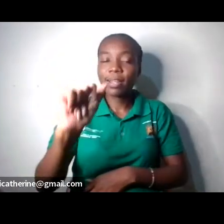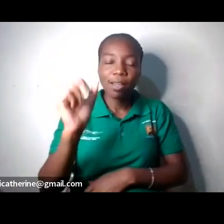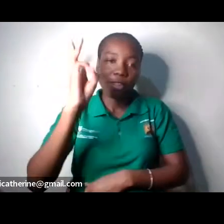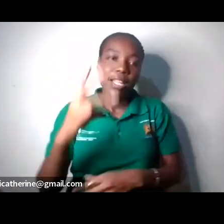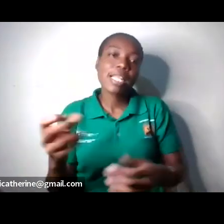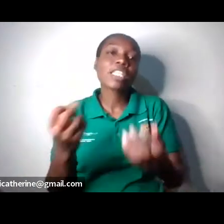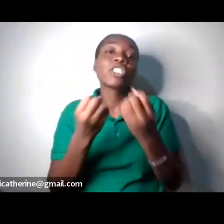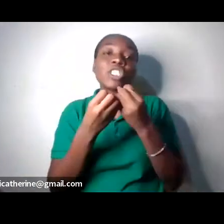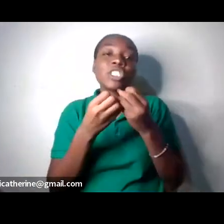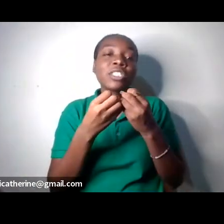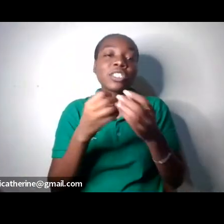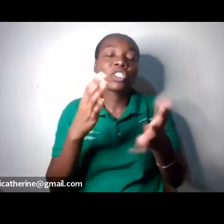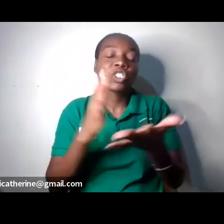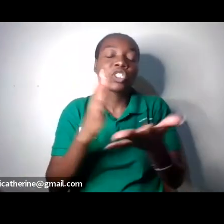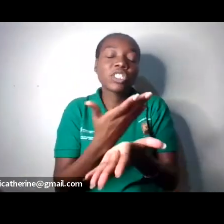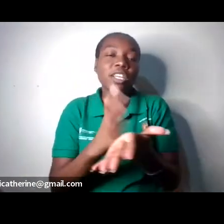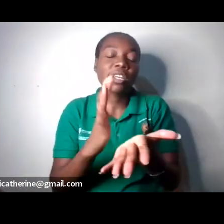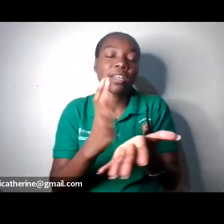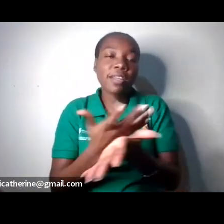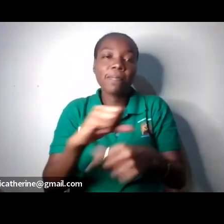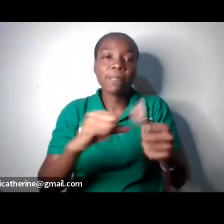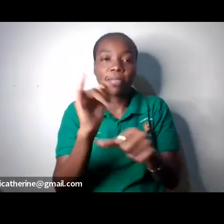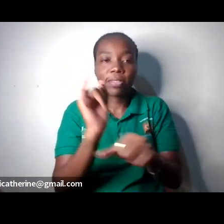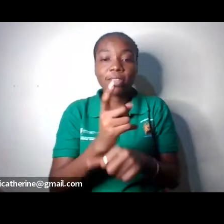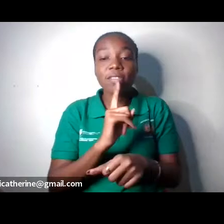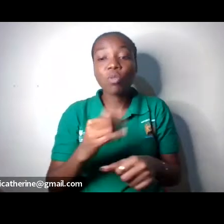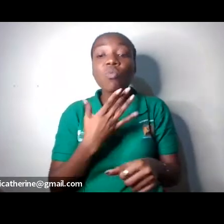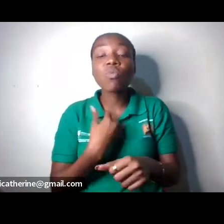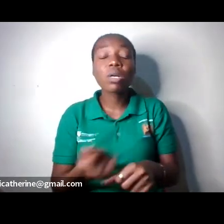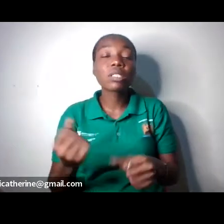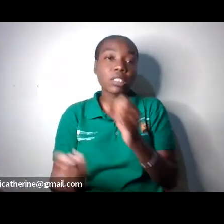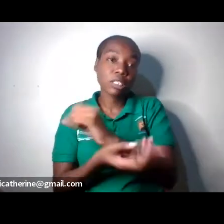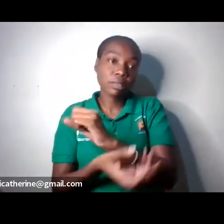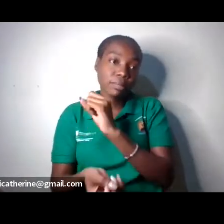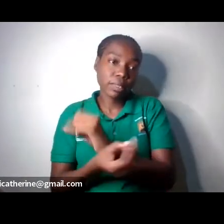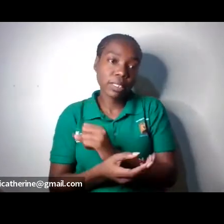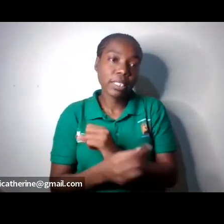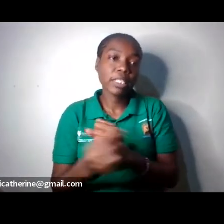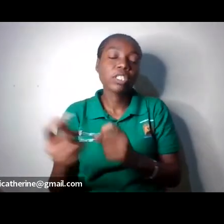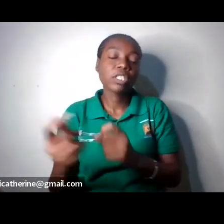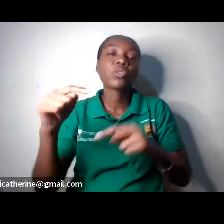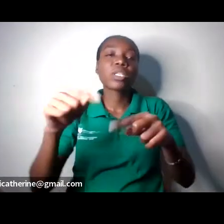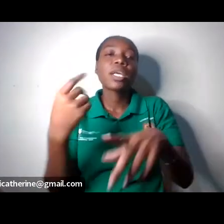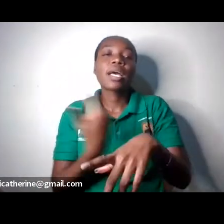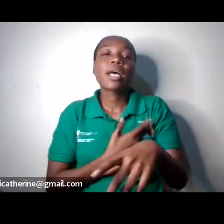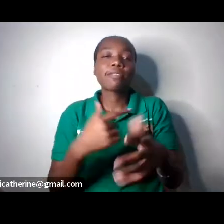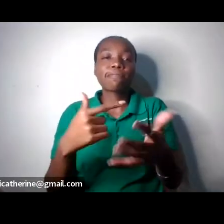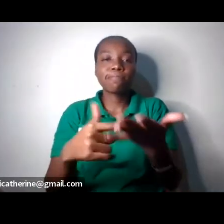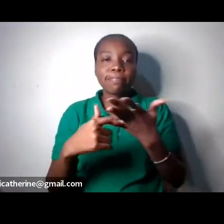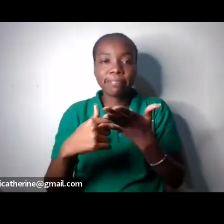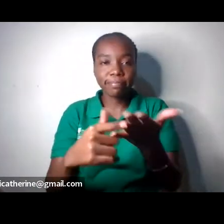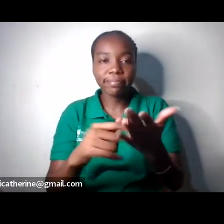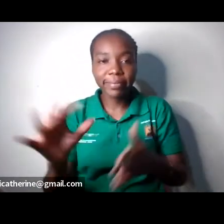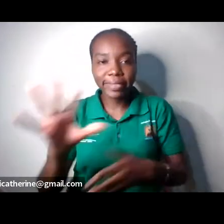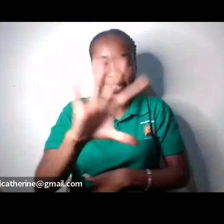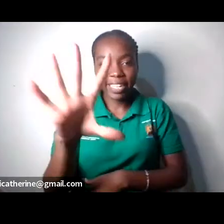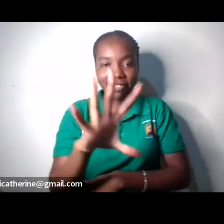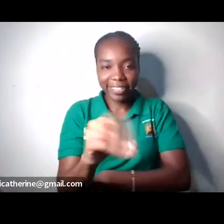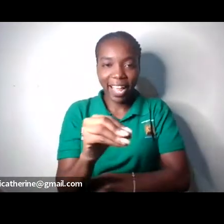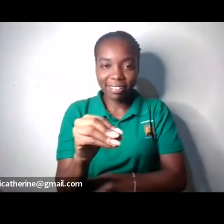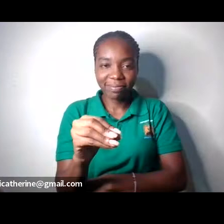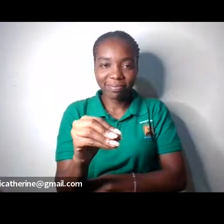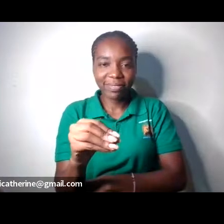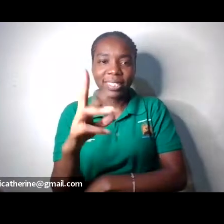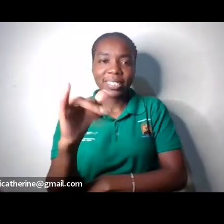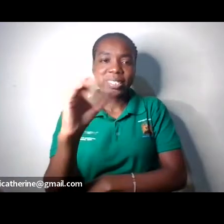jump onto the meat of the day. Today we are discussing Africa. Yes, Richard, I see you. Thank you very much